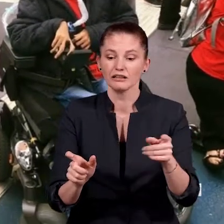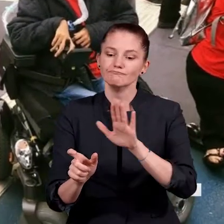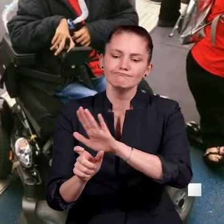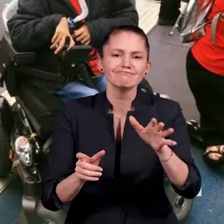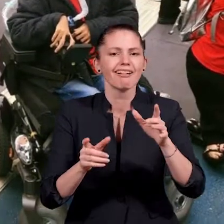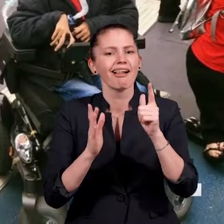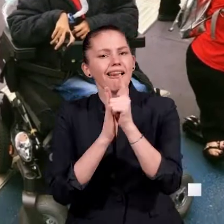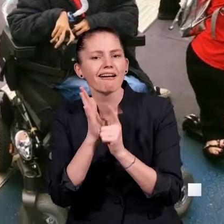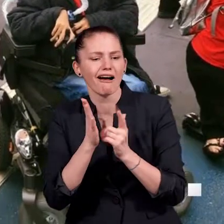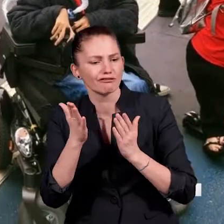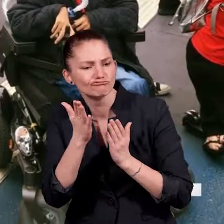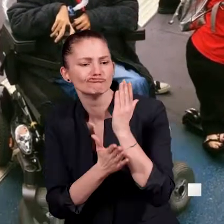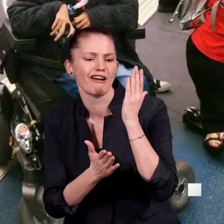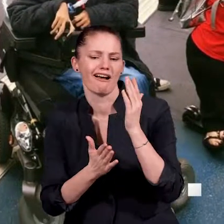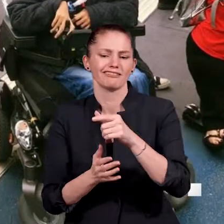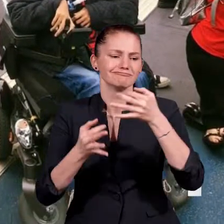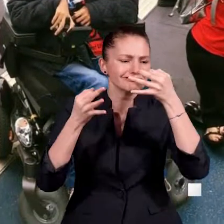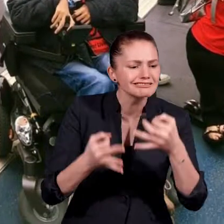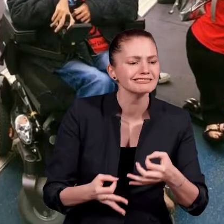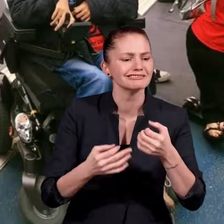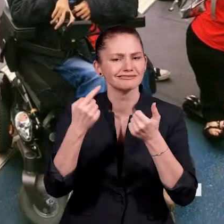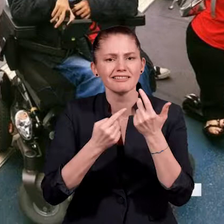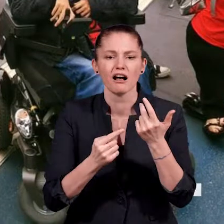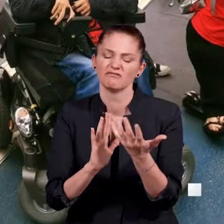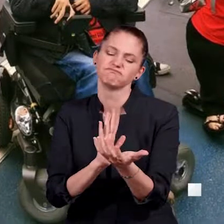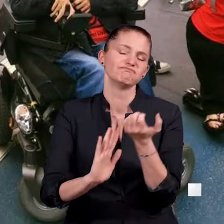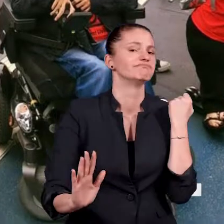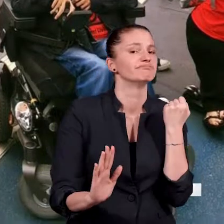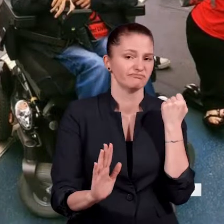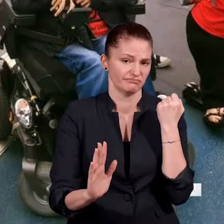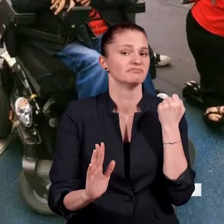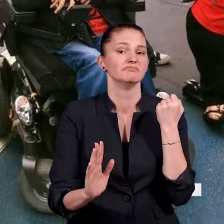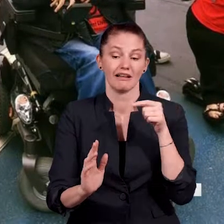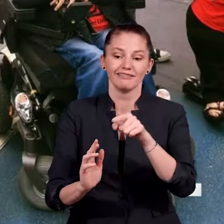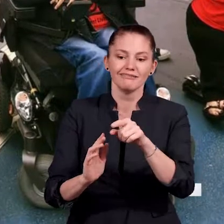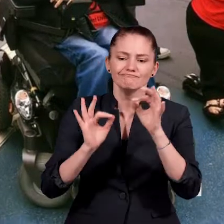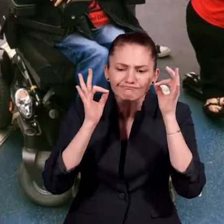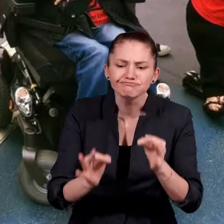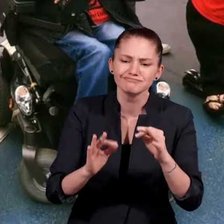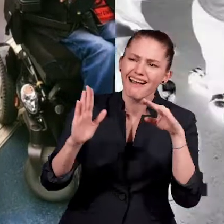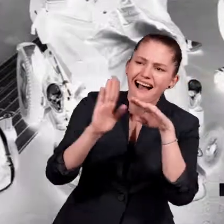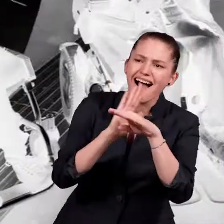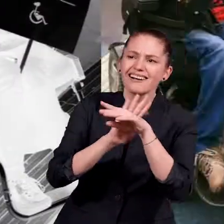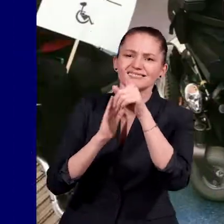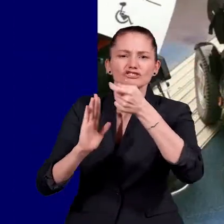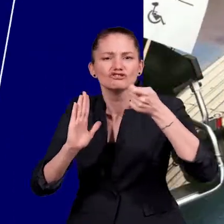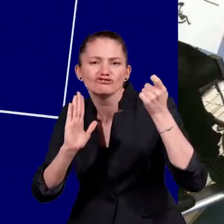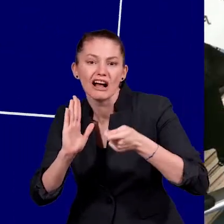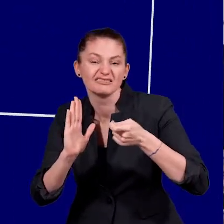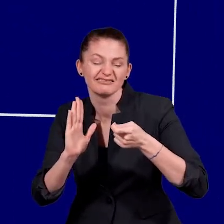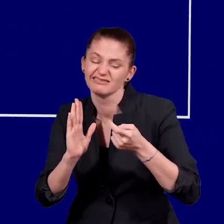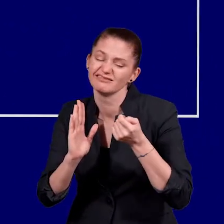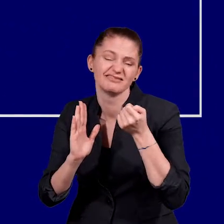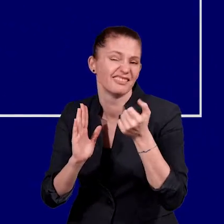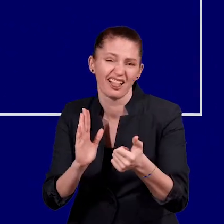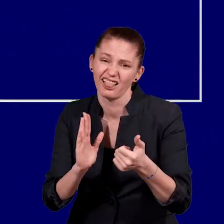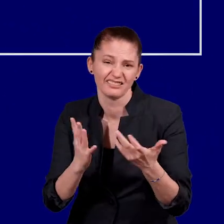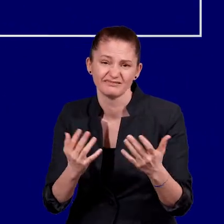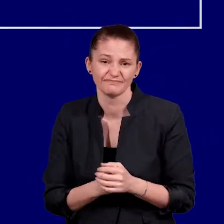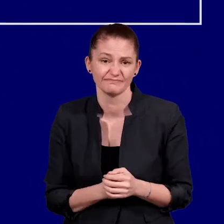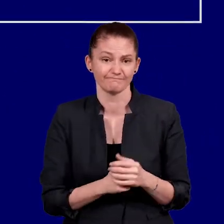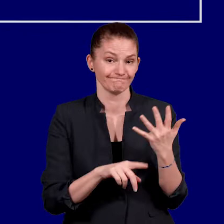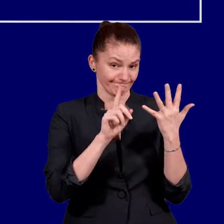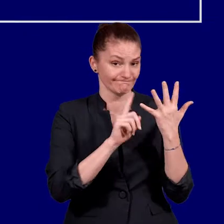are deprived of their legal capacity and have limited access to justice. 5. The monitoring